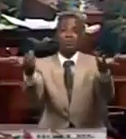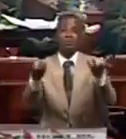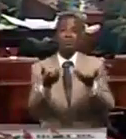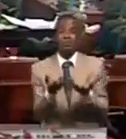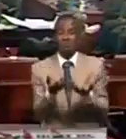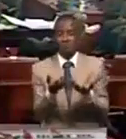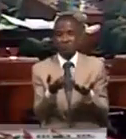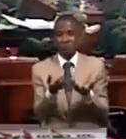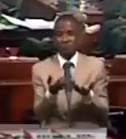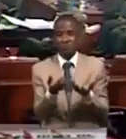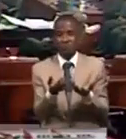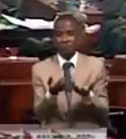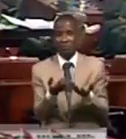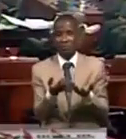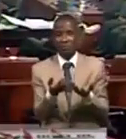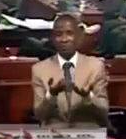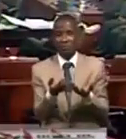that is when we say that the party